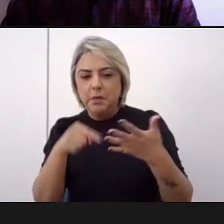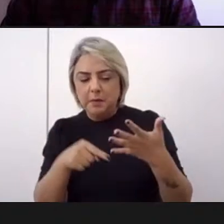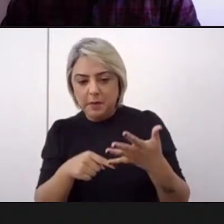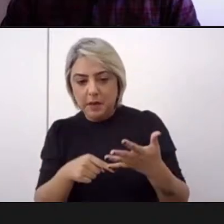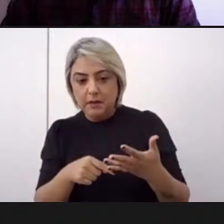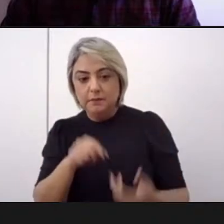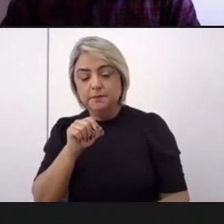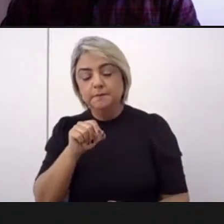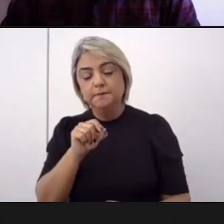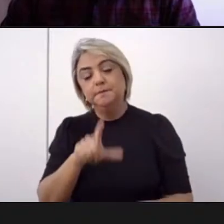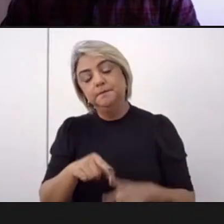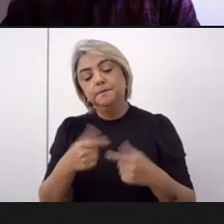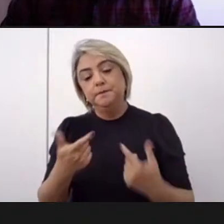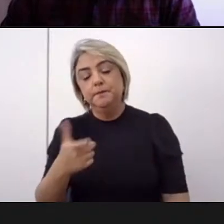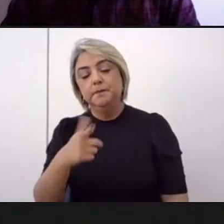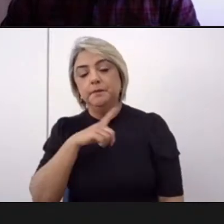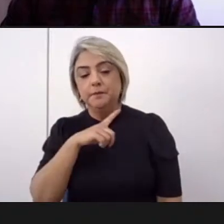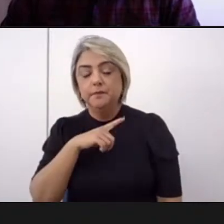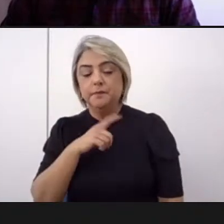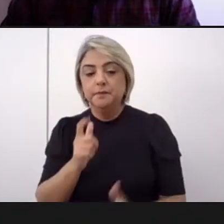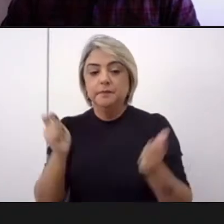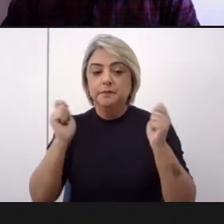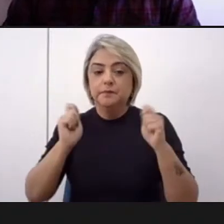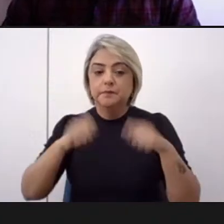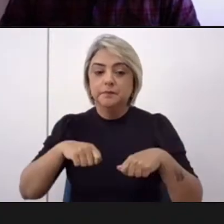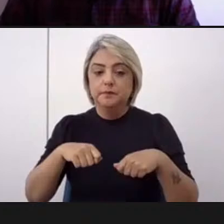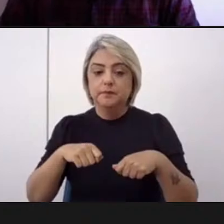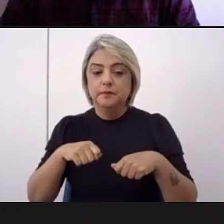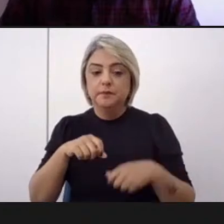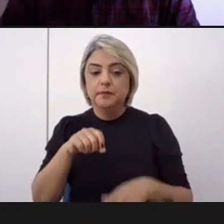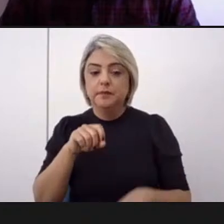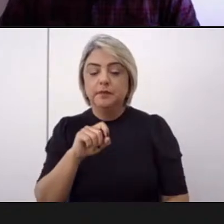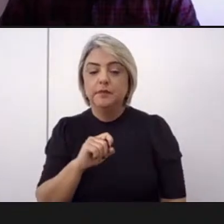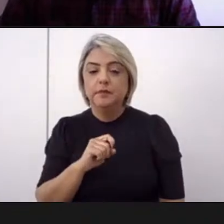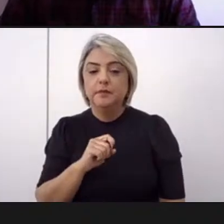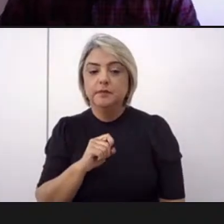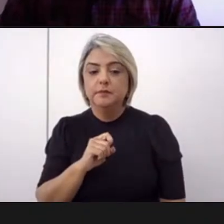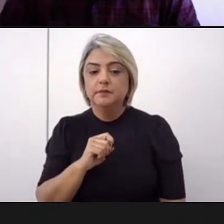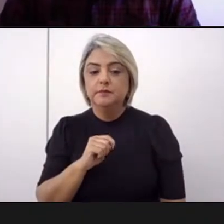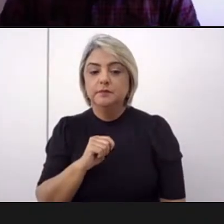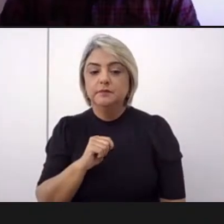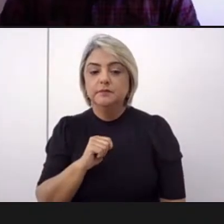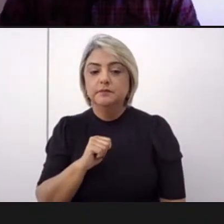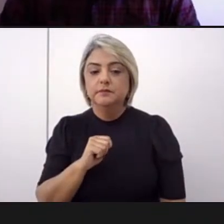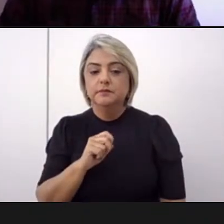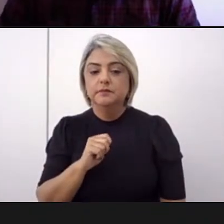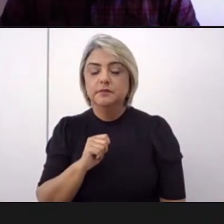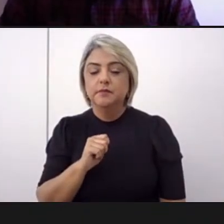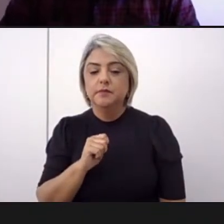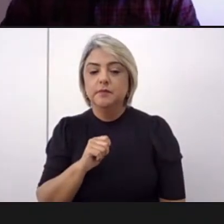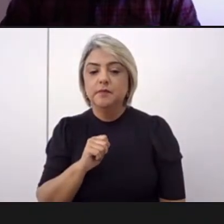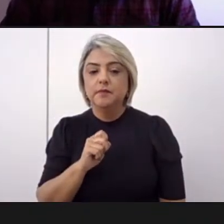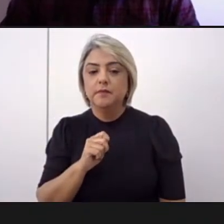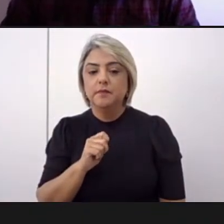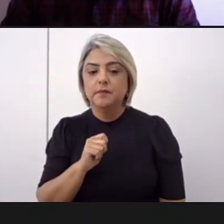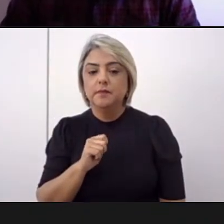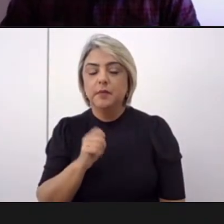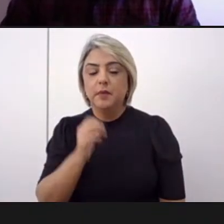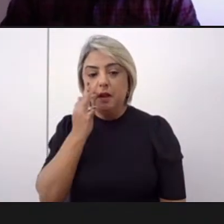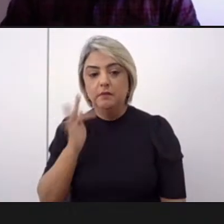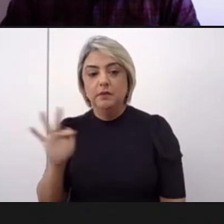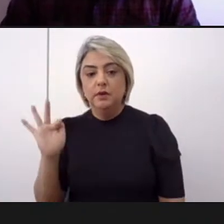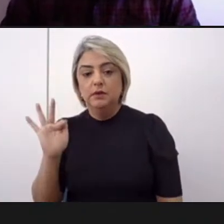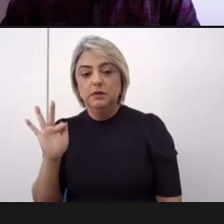change of the forum used by movement. In France, very recently,